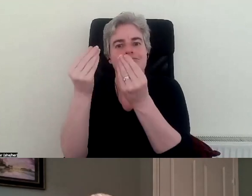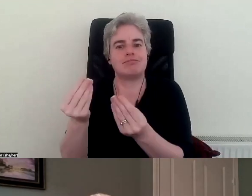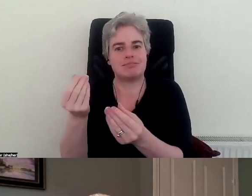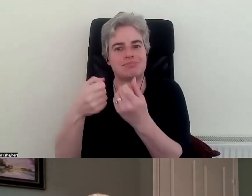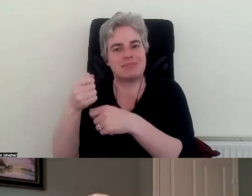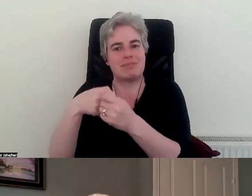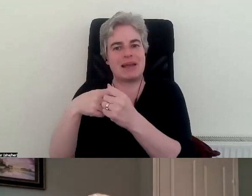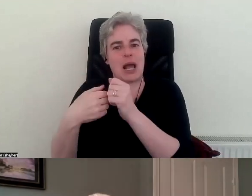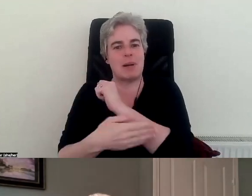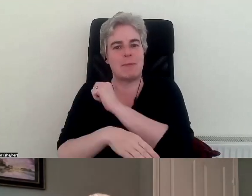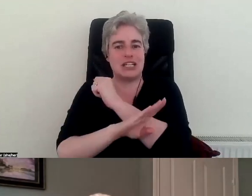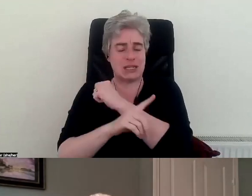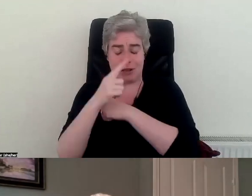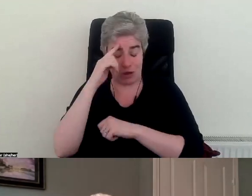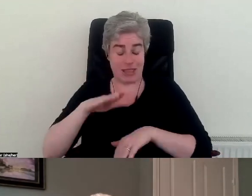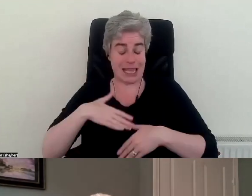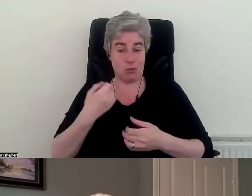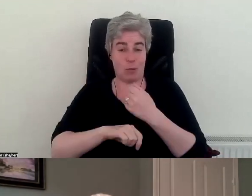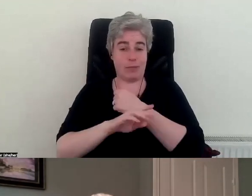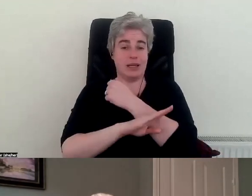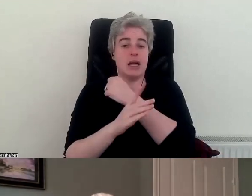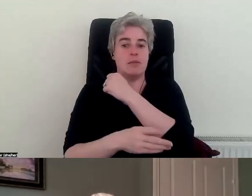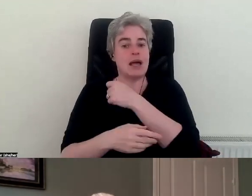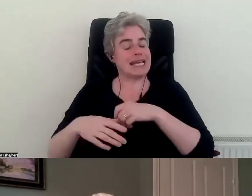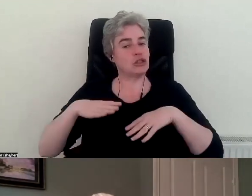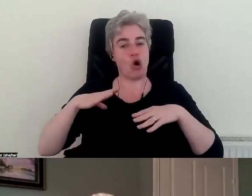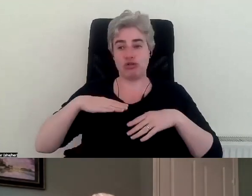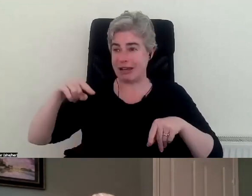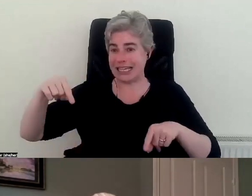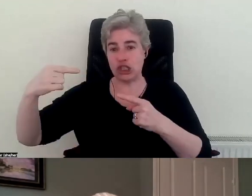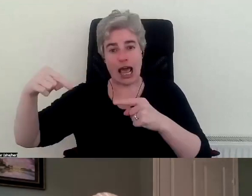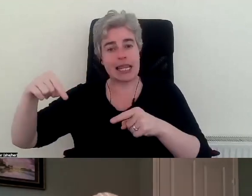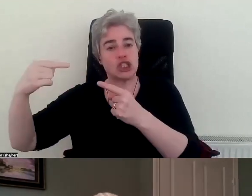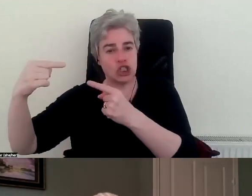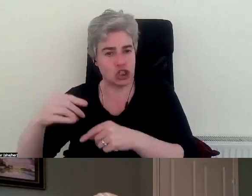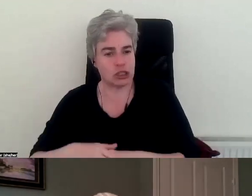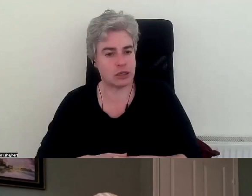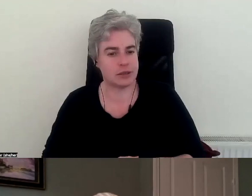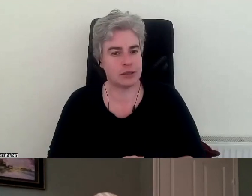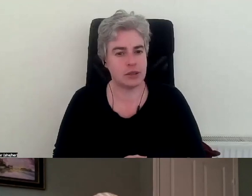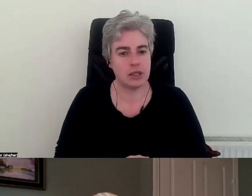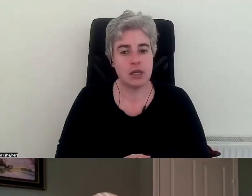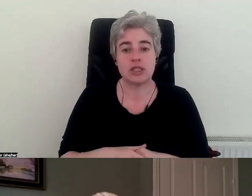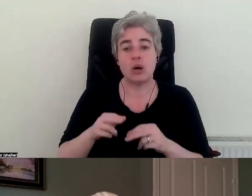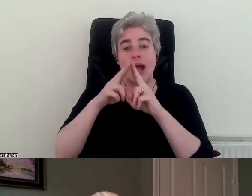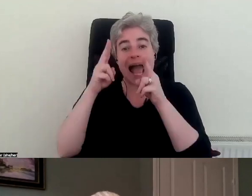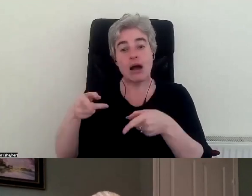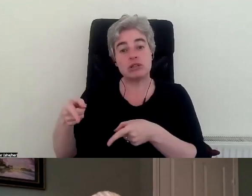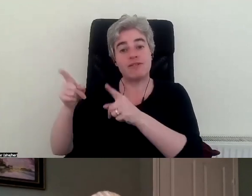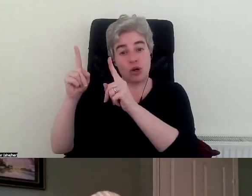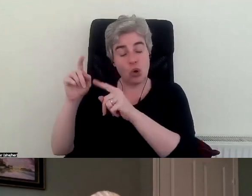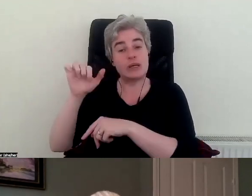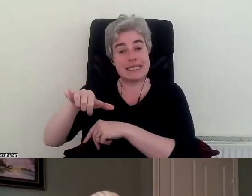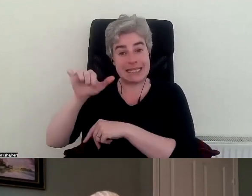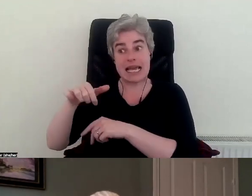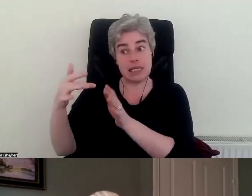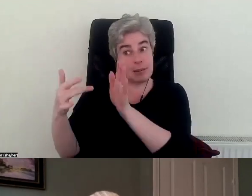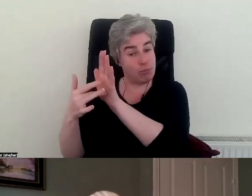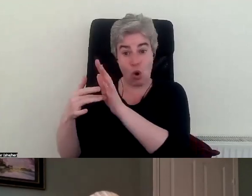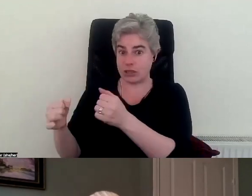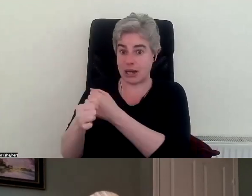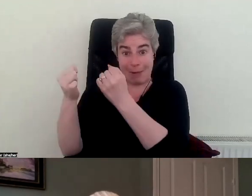to be a bishop. But he's already challenging from that standpoint. So House of Lords, yes, an important place of